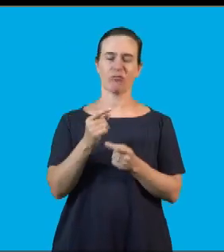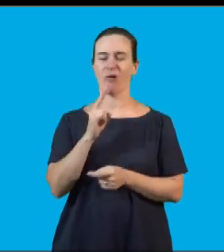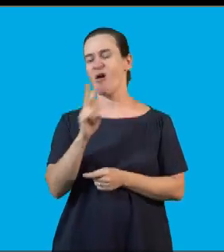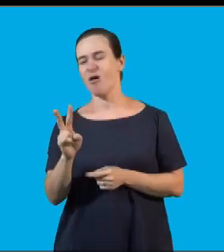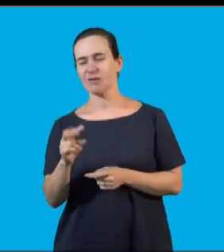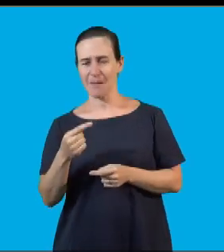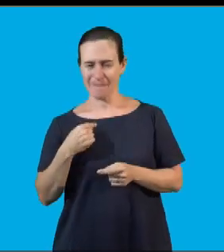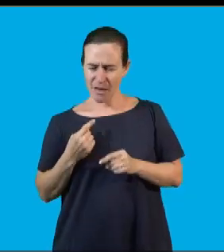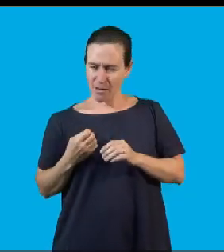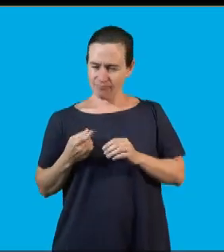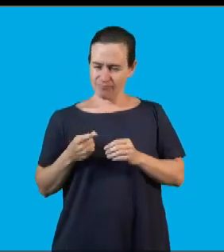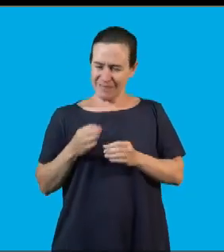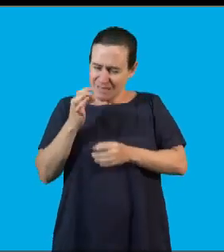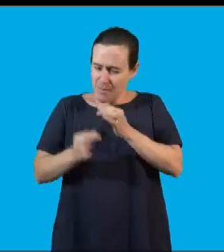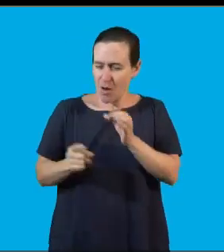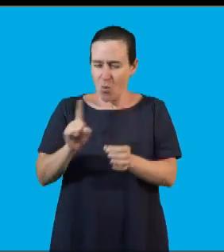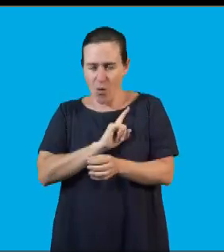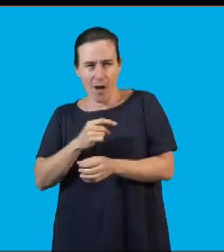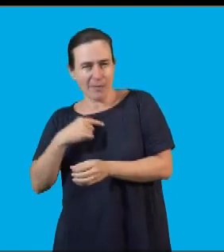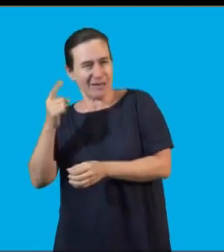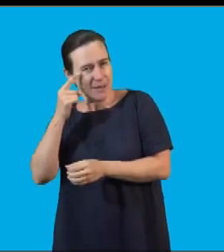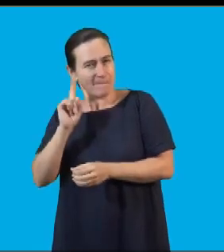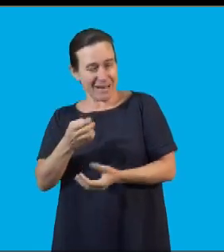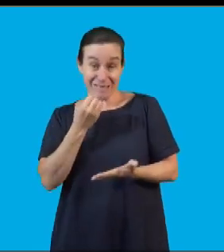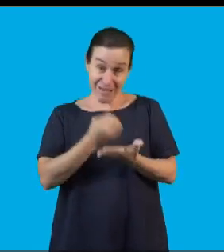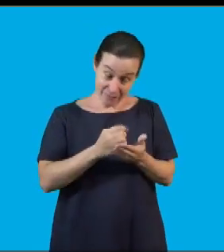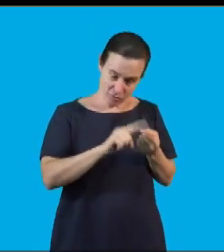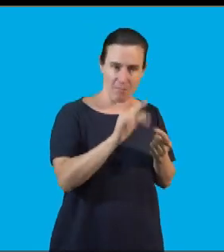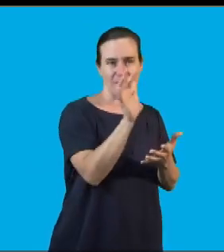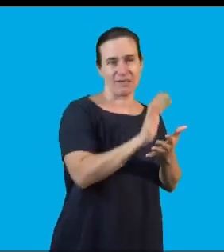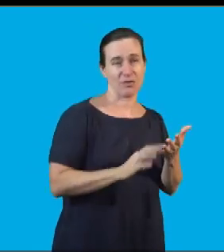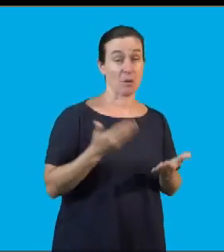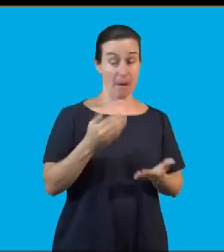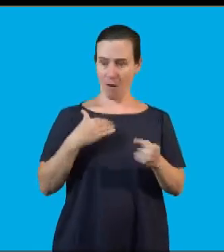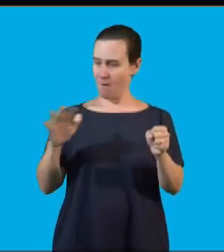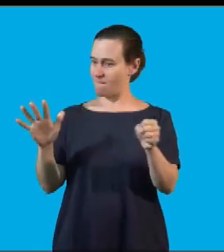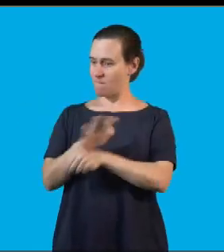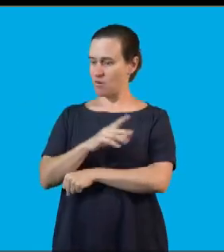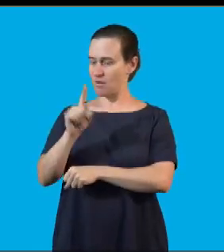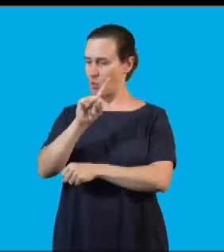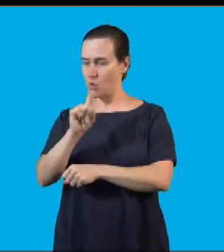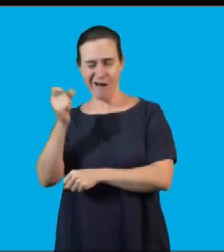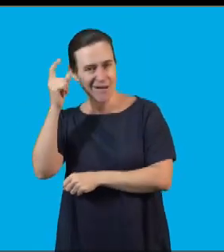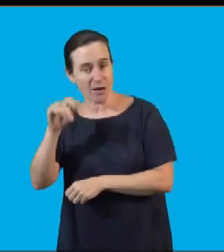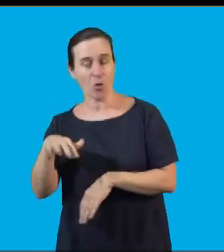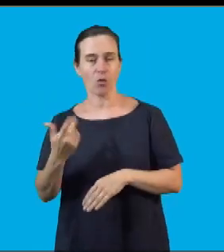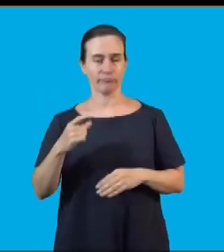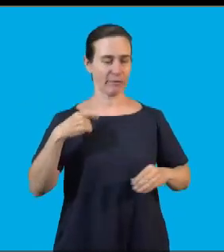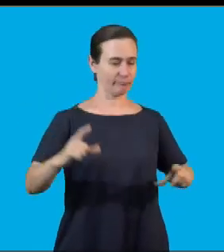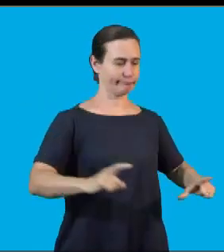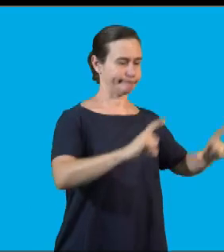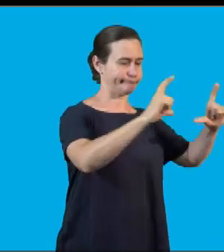without substantiation. Always give evidence from the text. Misunderstanding questions or lifting from the text without